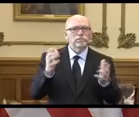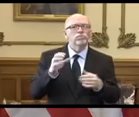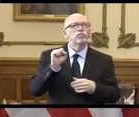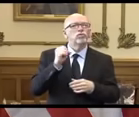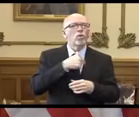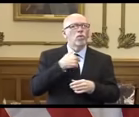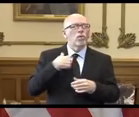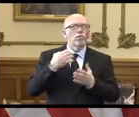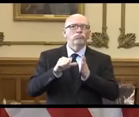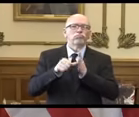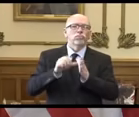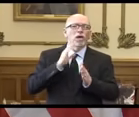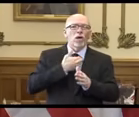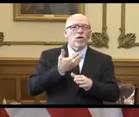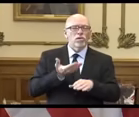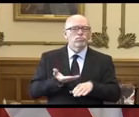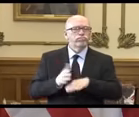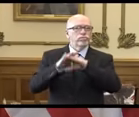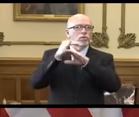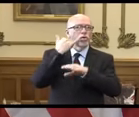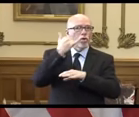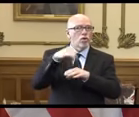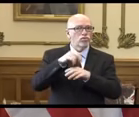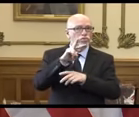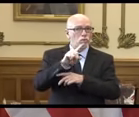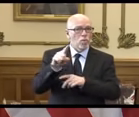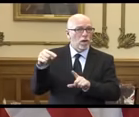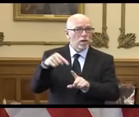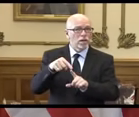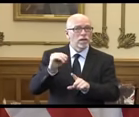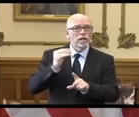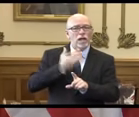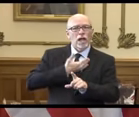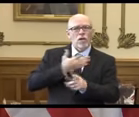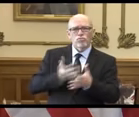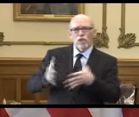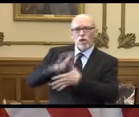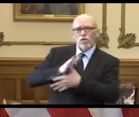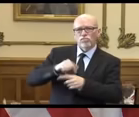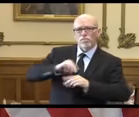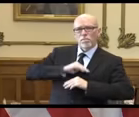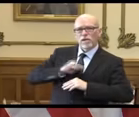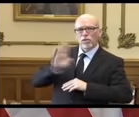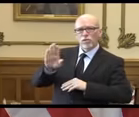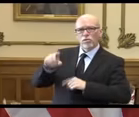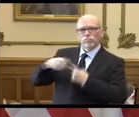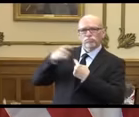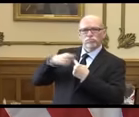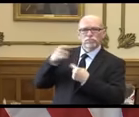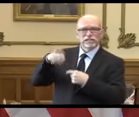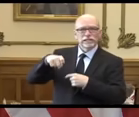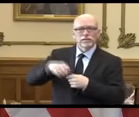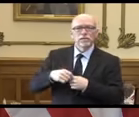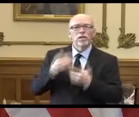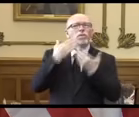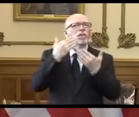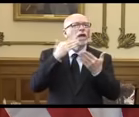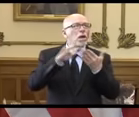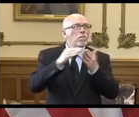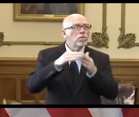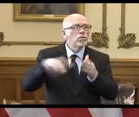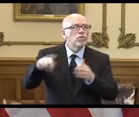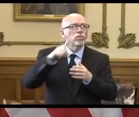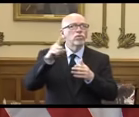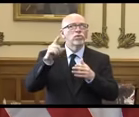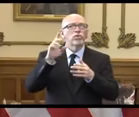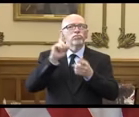the incredible surge in calls to 2-on-1 and our collective prioritization to meet that need. Thank you to the communities who upload their